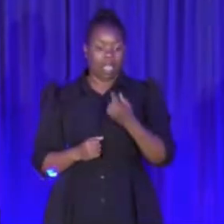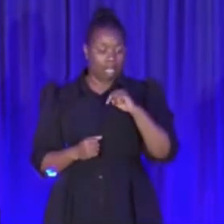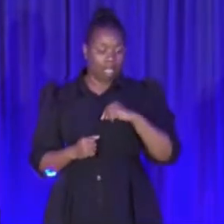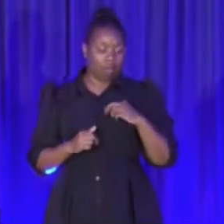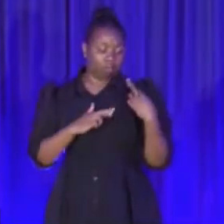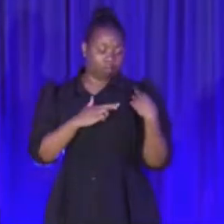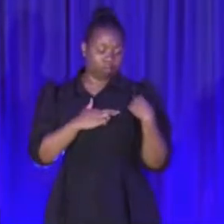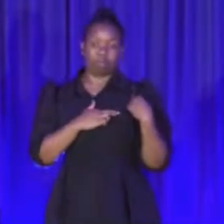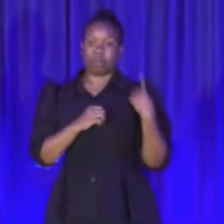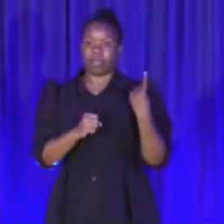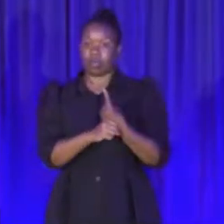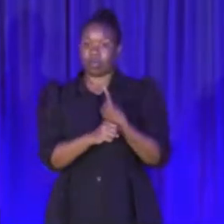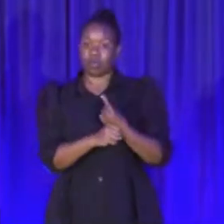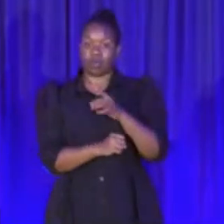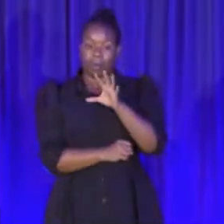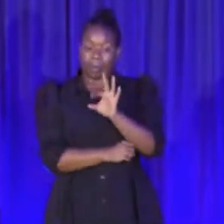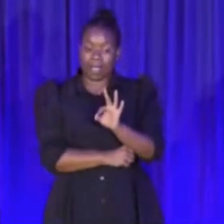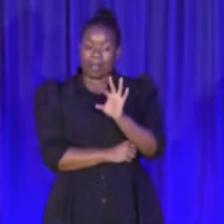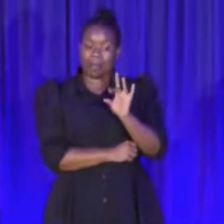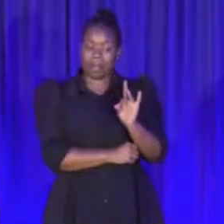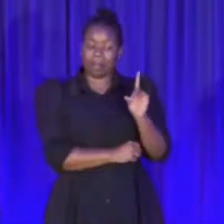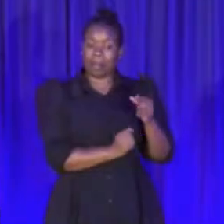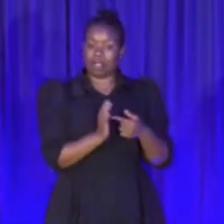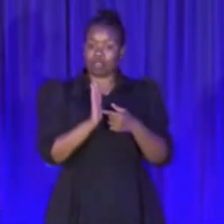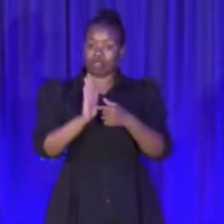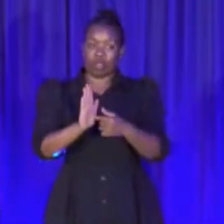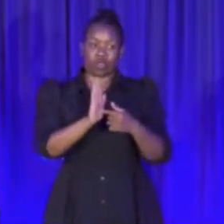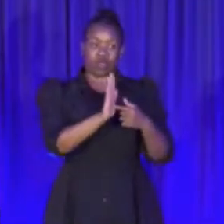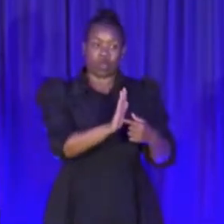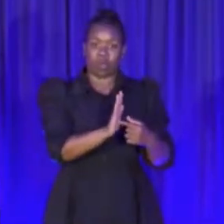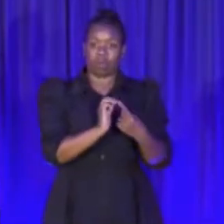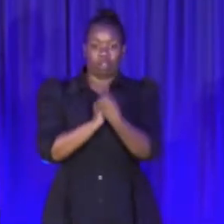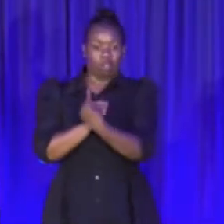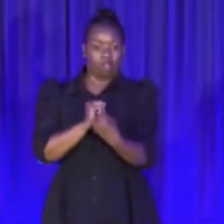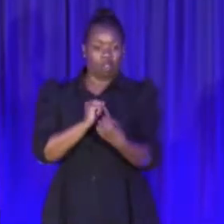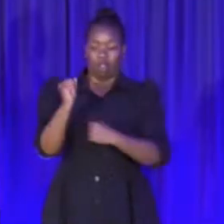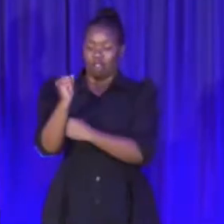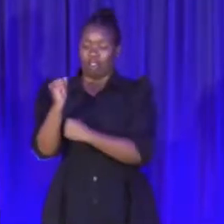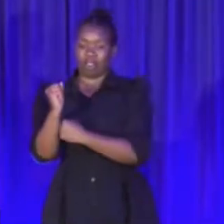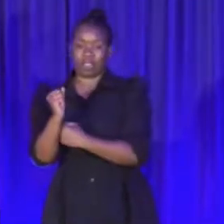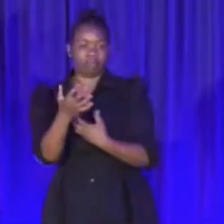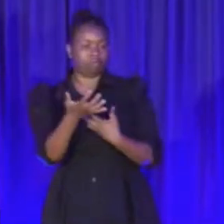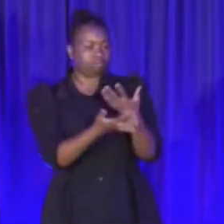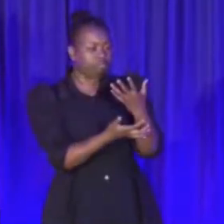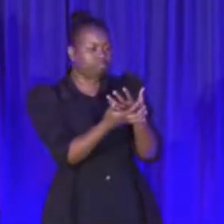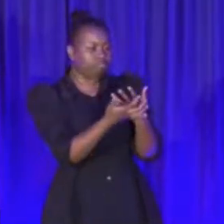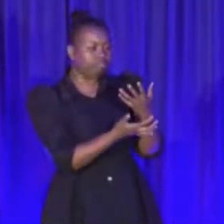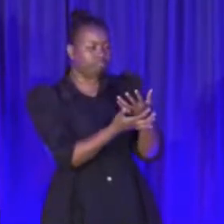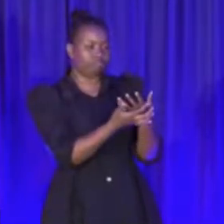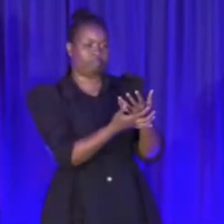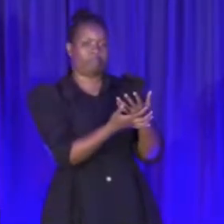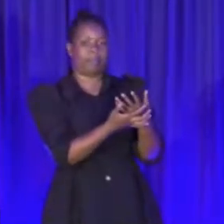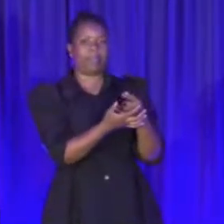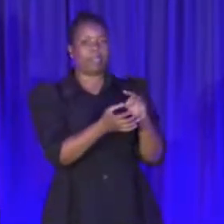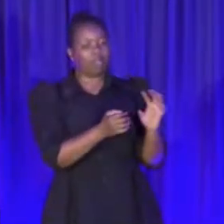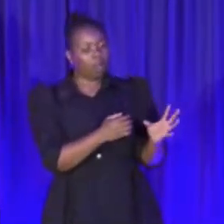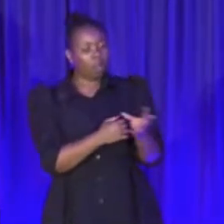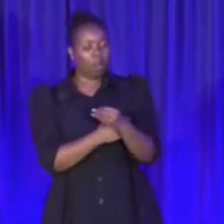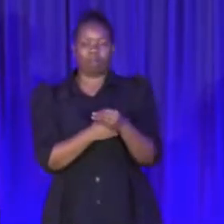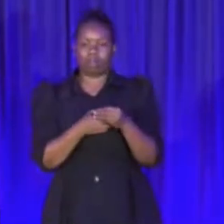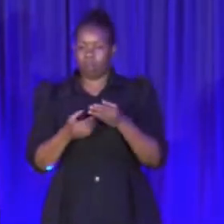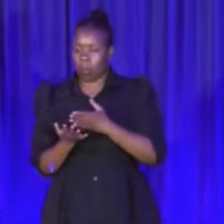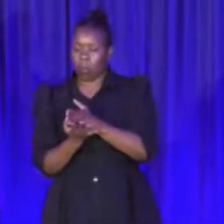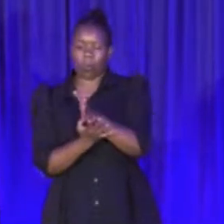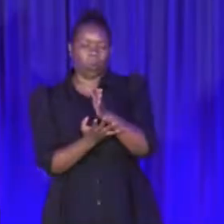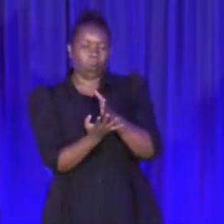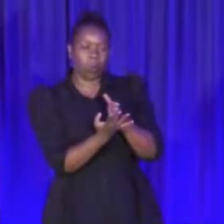it daily, in every office, in every interaction, and in every aspect of